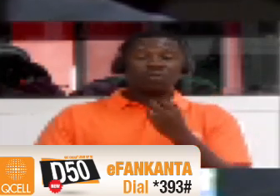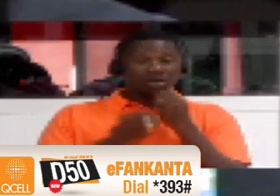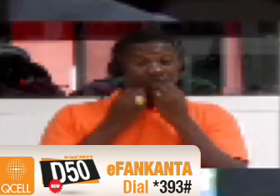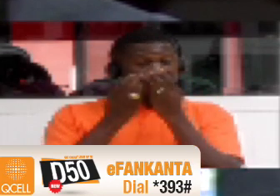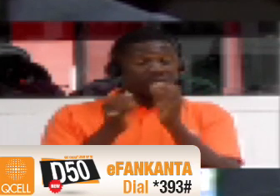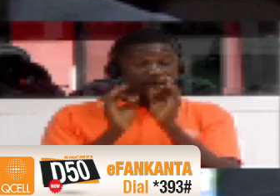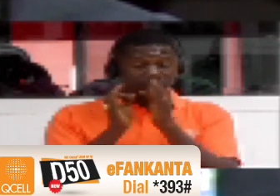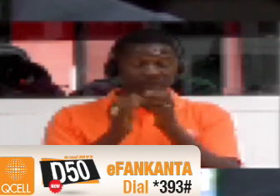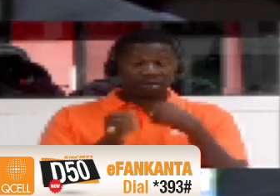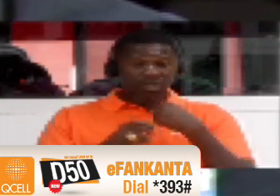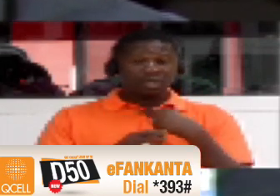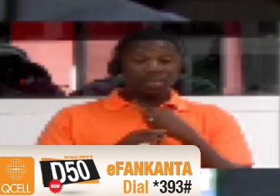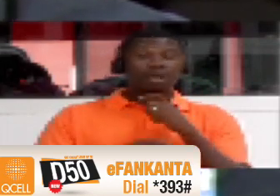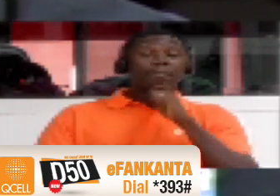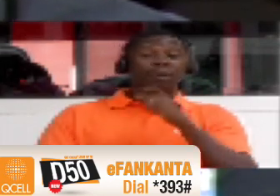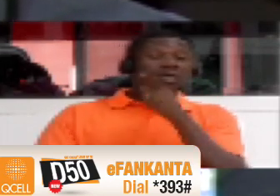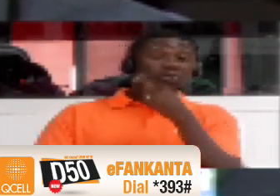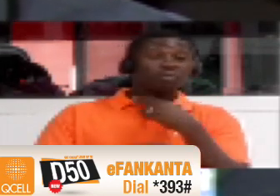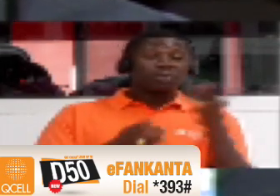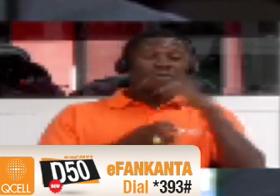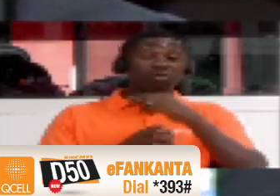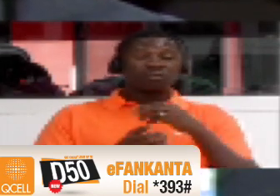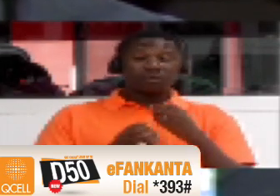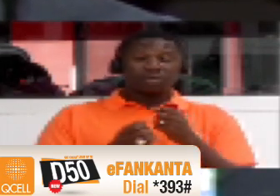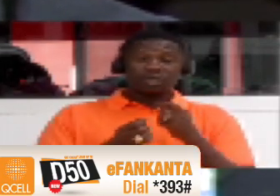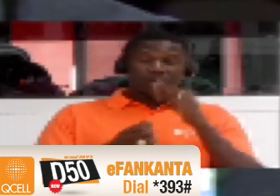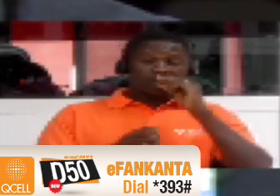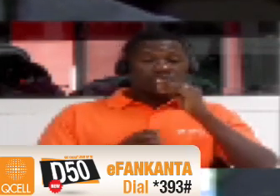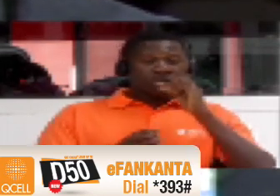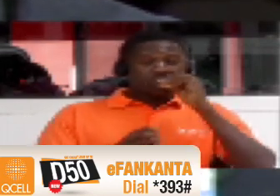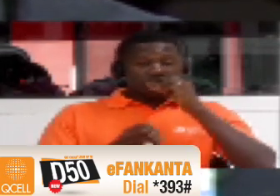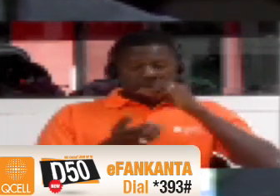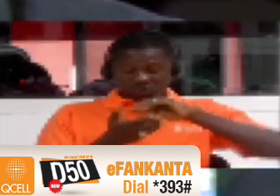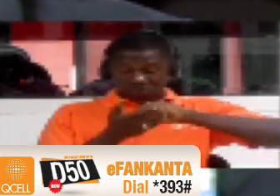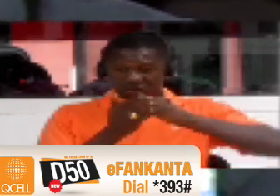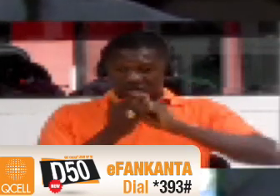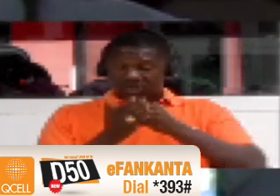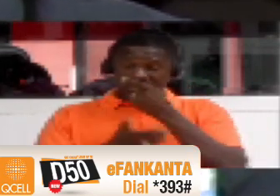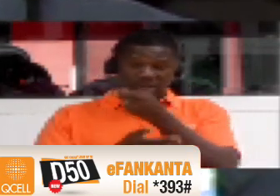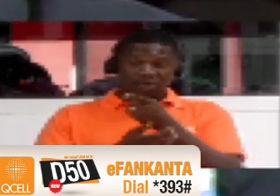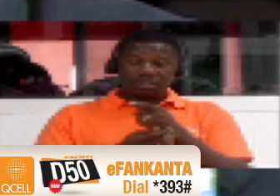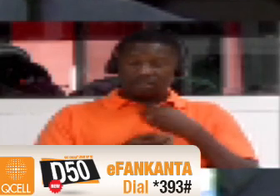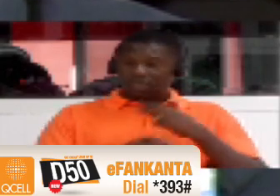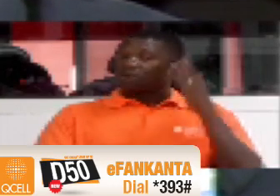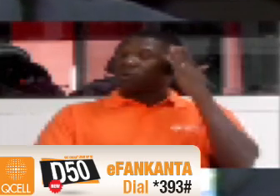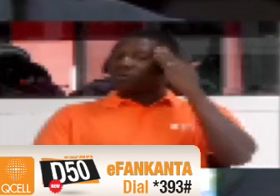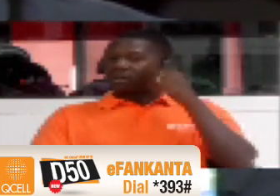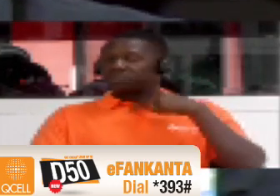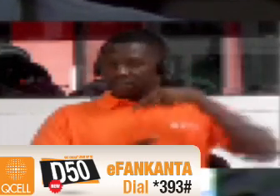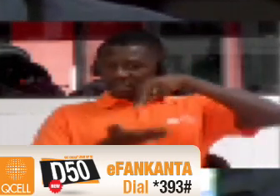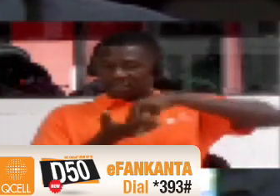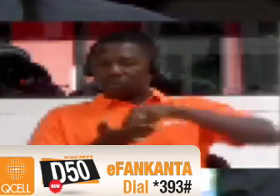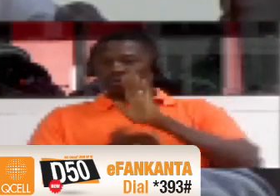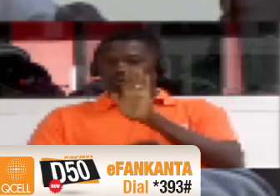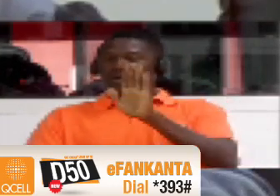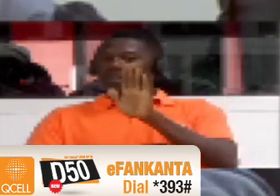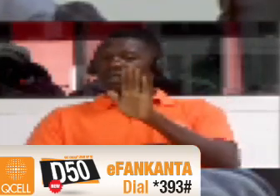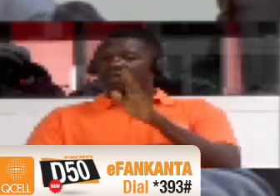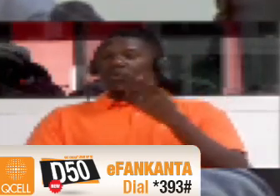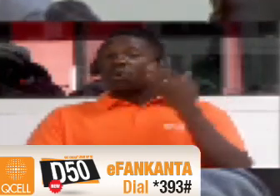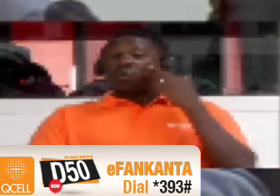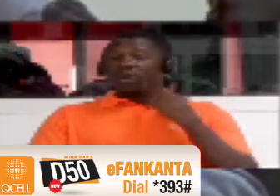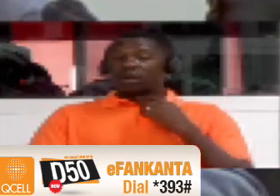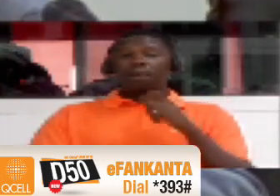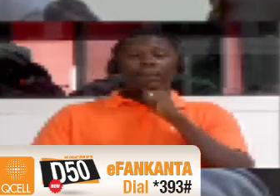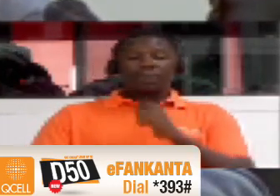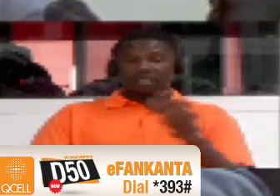up a load of cannabis, and they decided to go and put a checkpoint in front of him on the road. But when